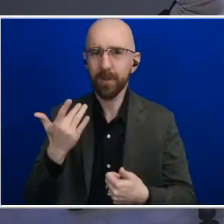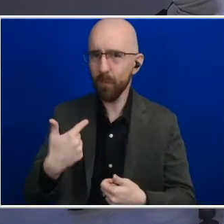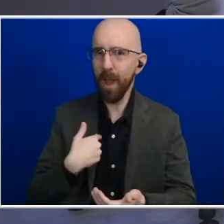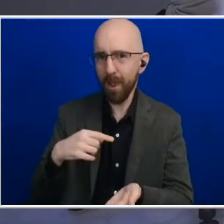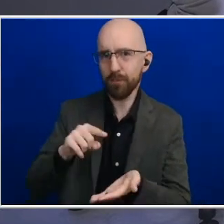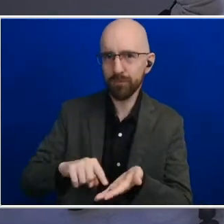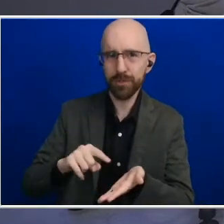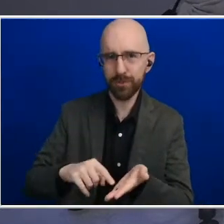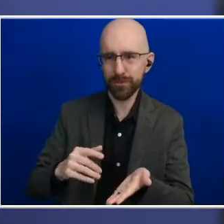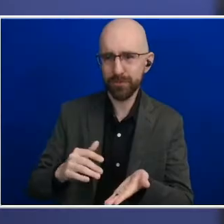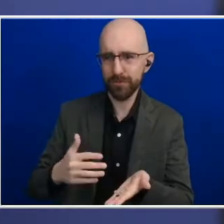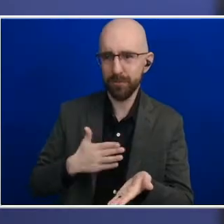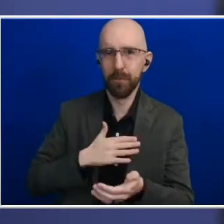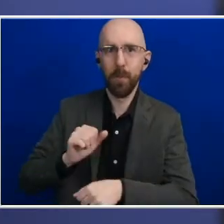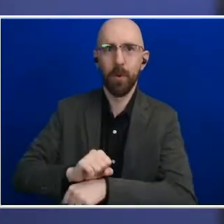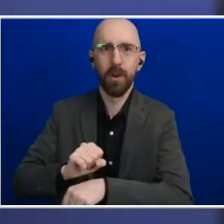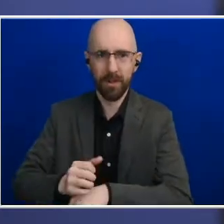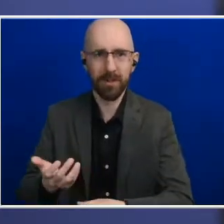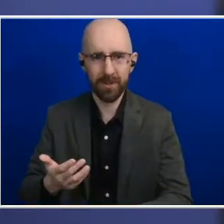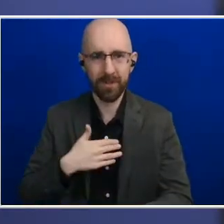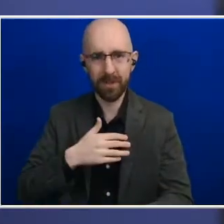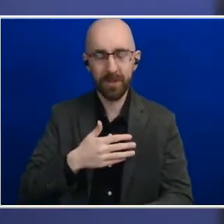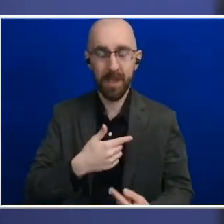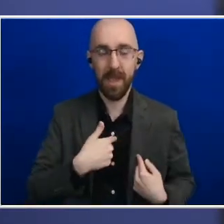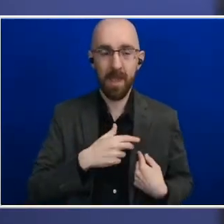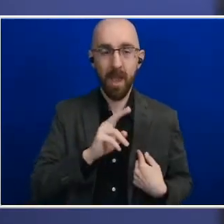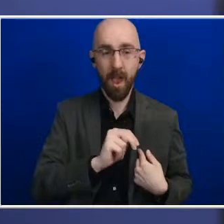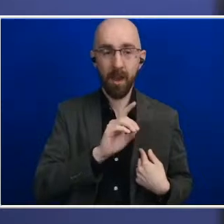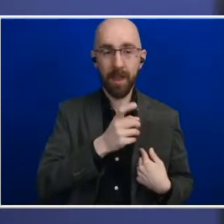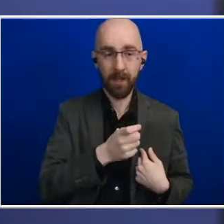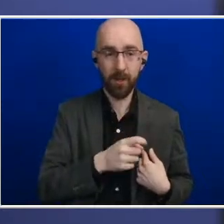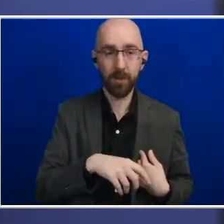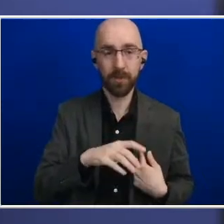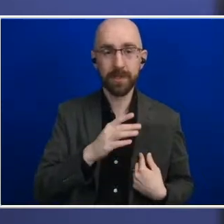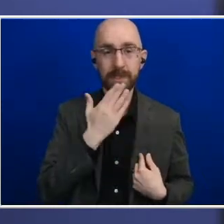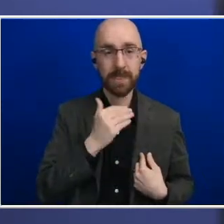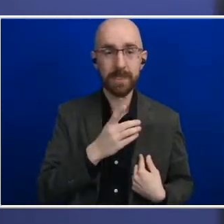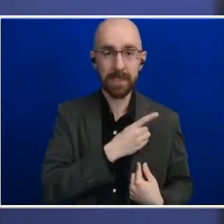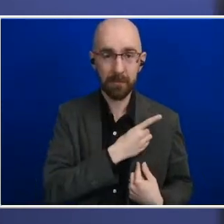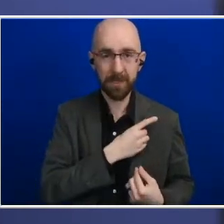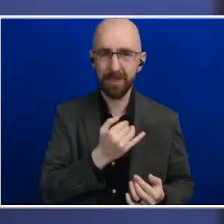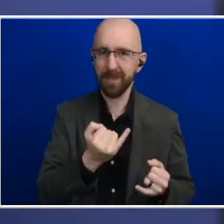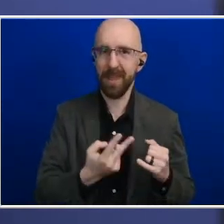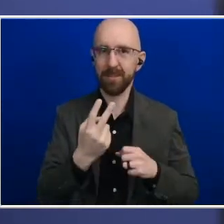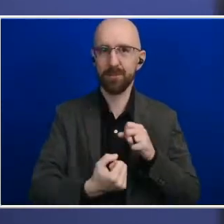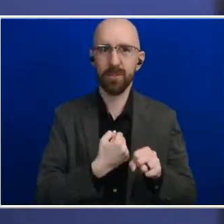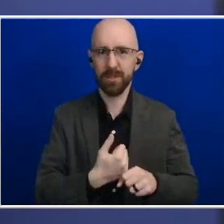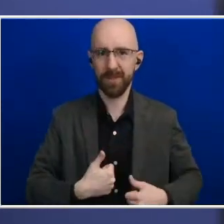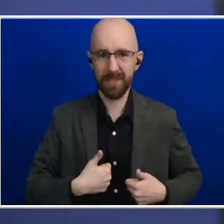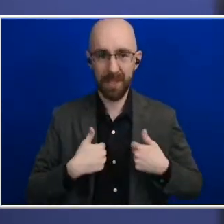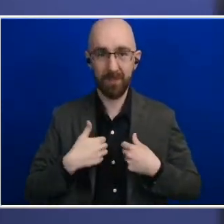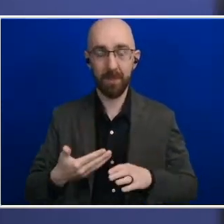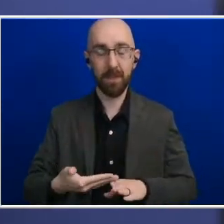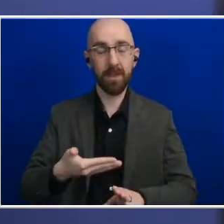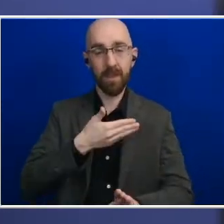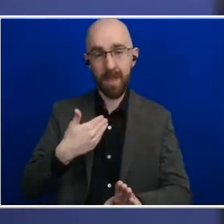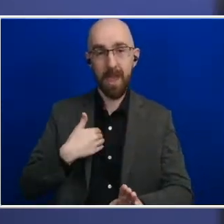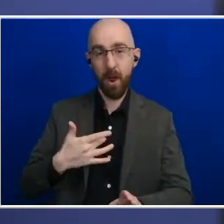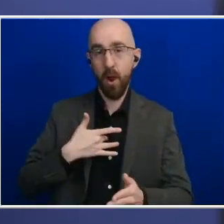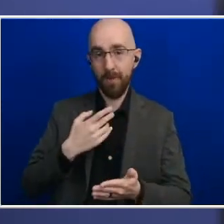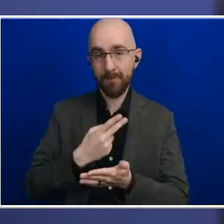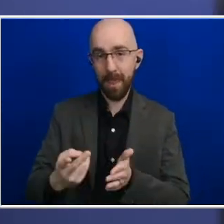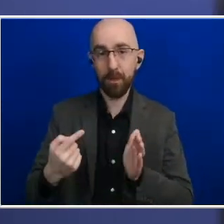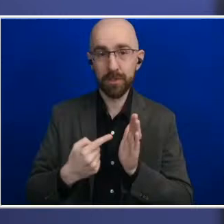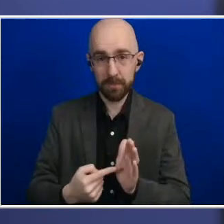Because my dad had undiagnosed type 2 diabetes probably the last 2 years of his life. And back then when he had heart failure symptoms, they told him